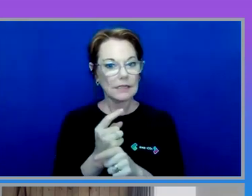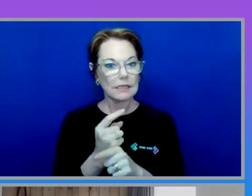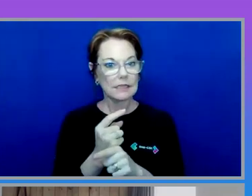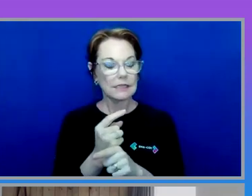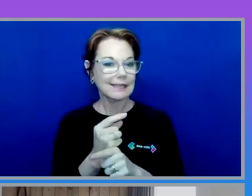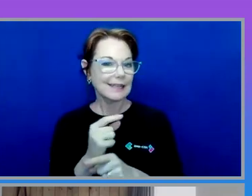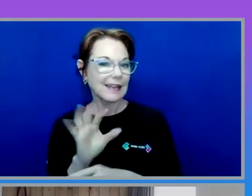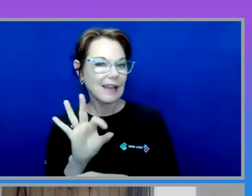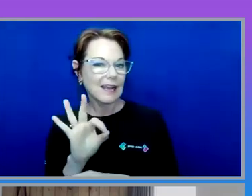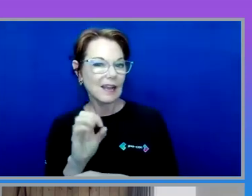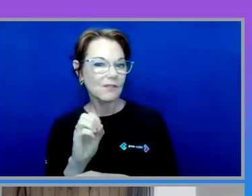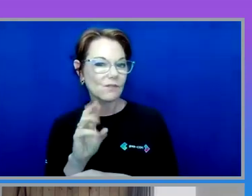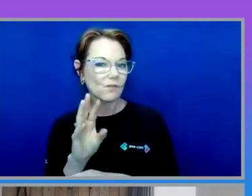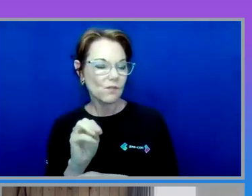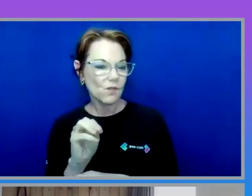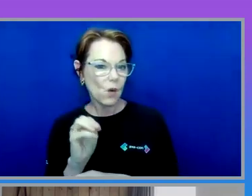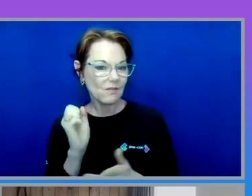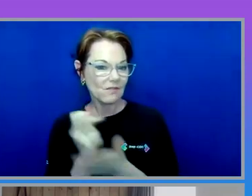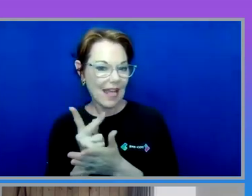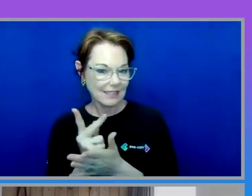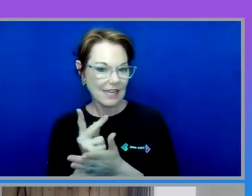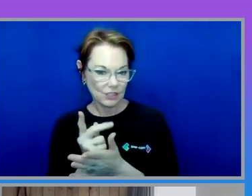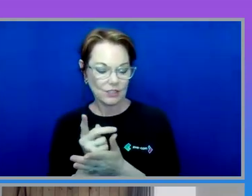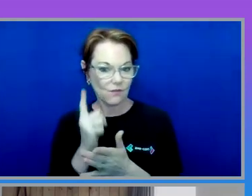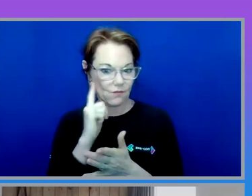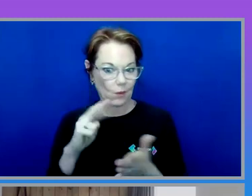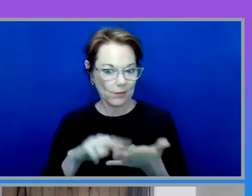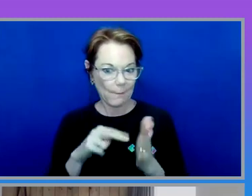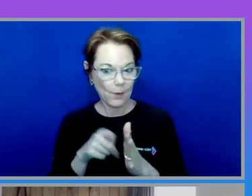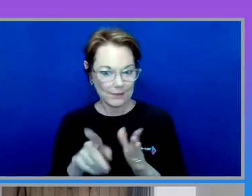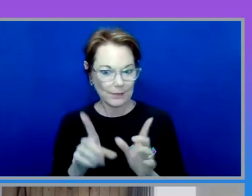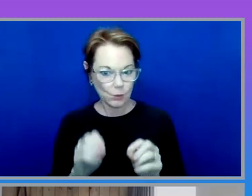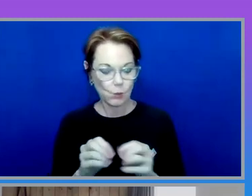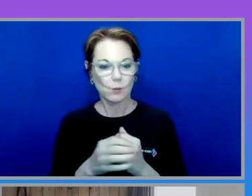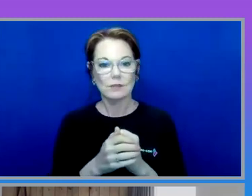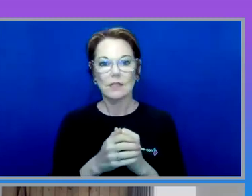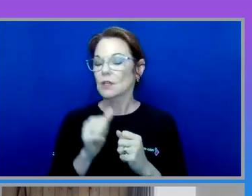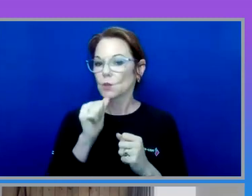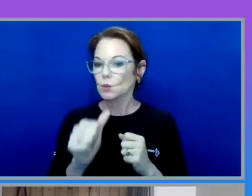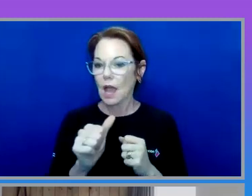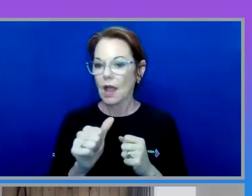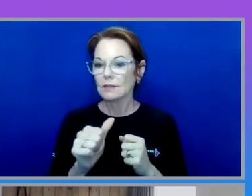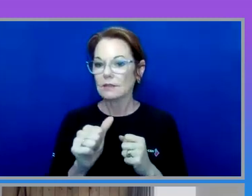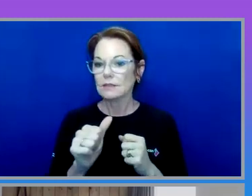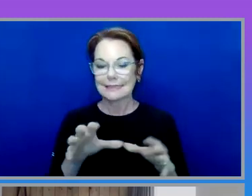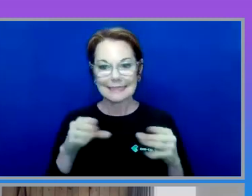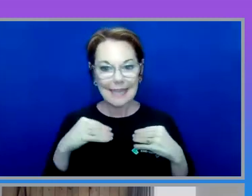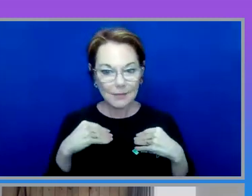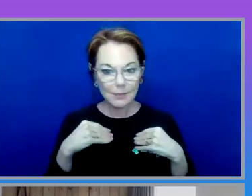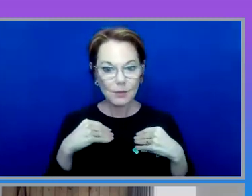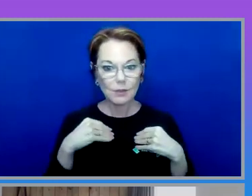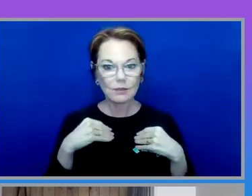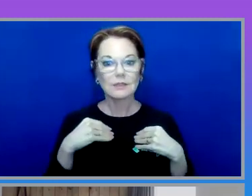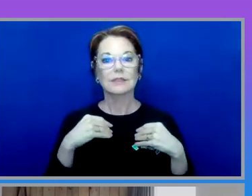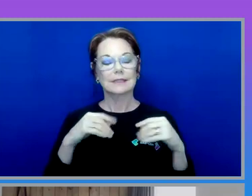form validation to do exactly what it was created to do. So it's not only completely acceptable, it's also